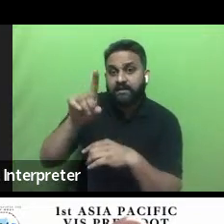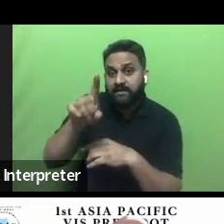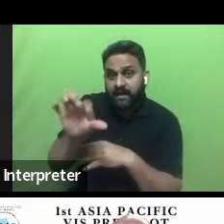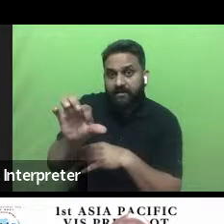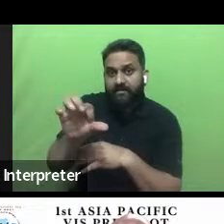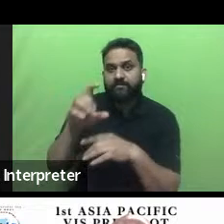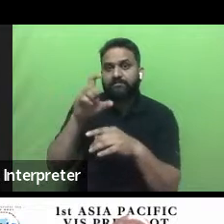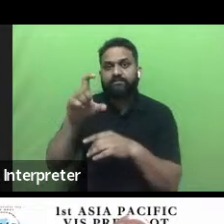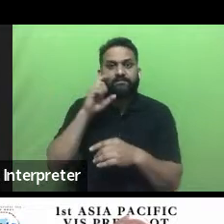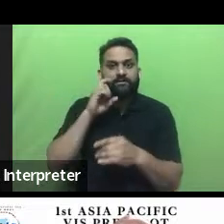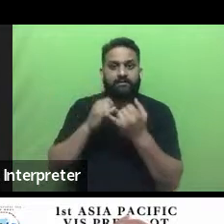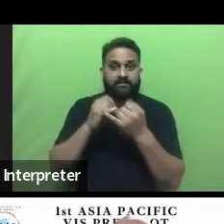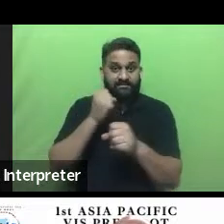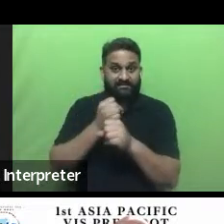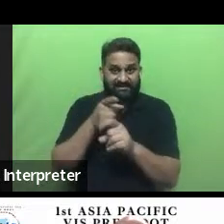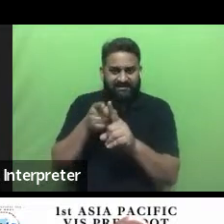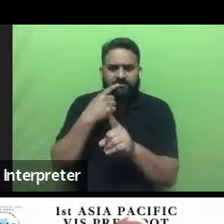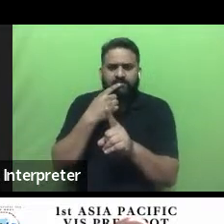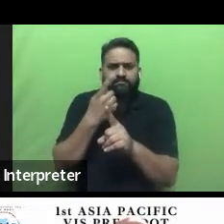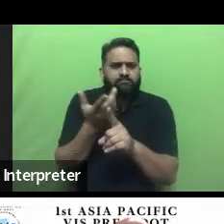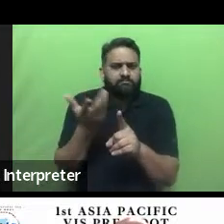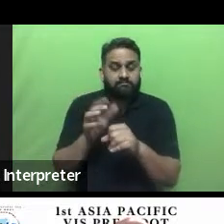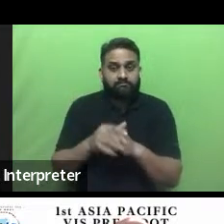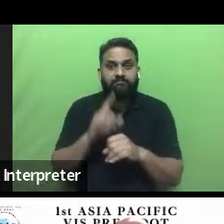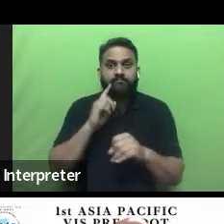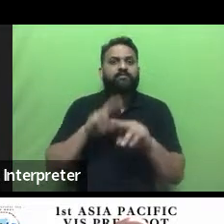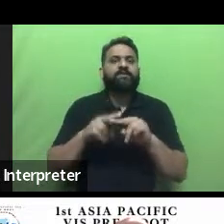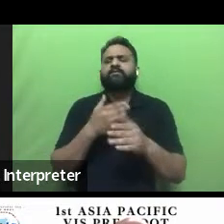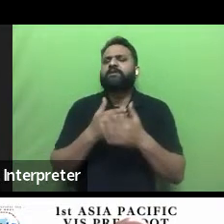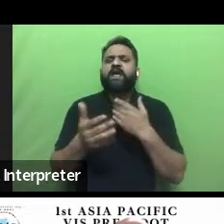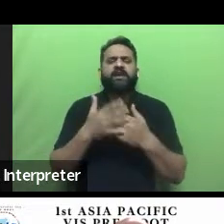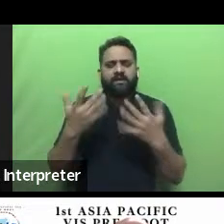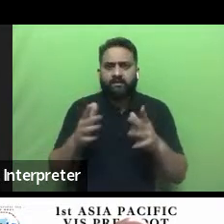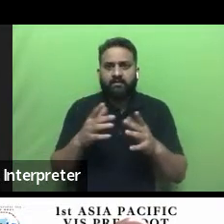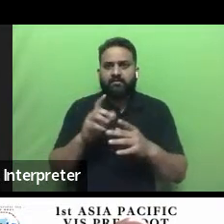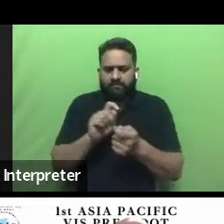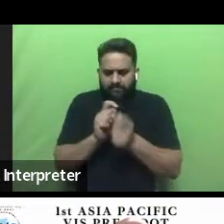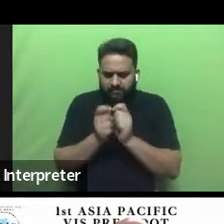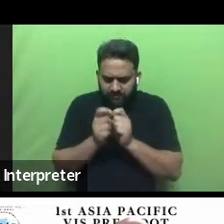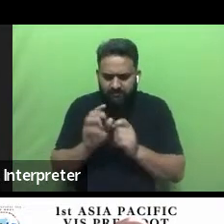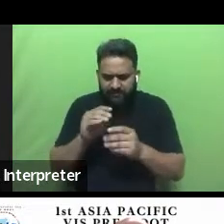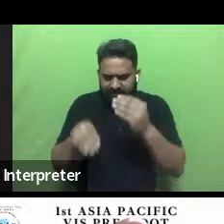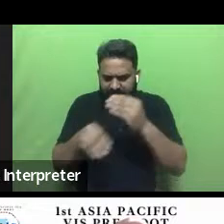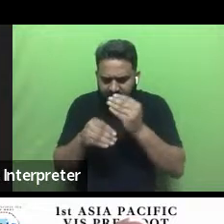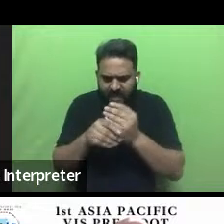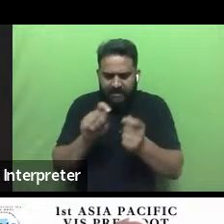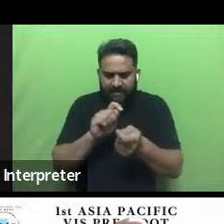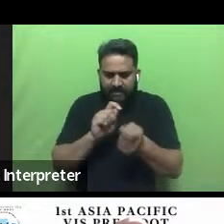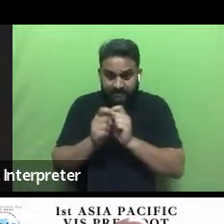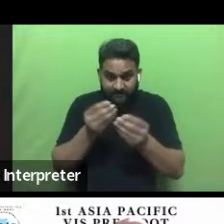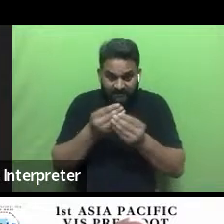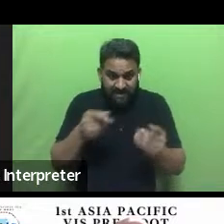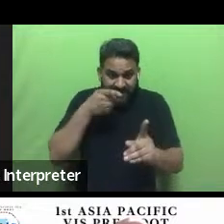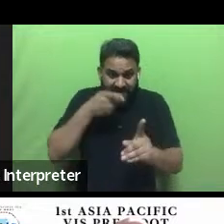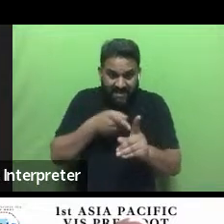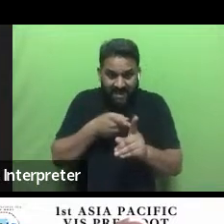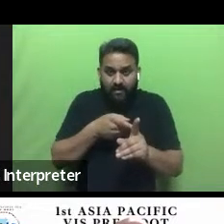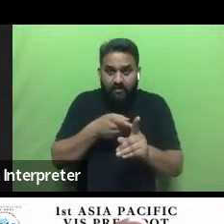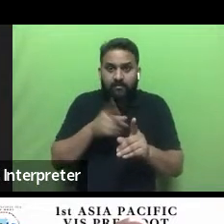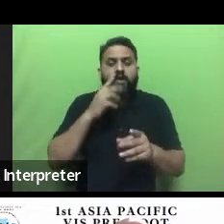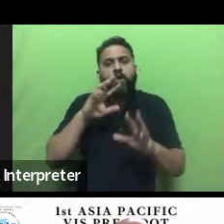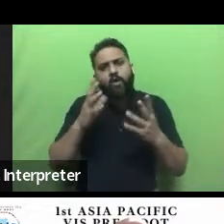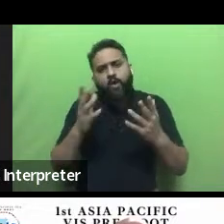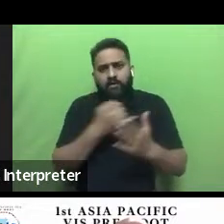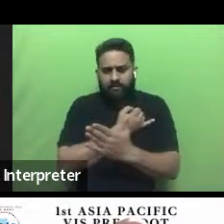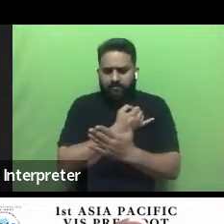Article 19 of the CISG, if any modifications or alterations are material, then the same is a rejection of the